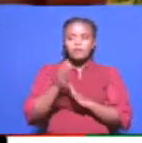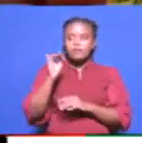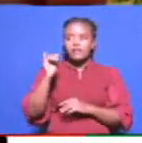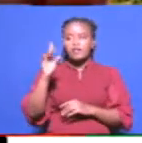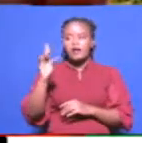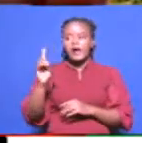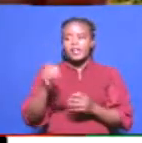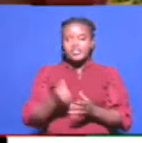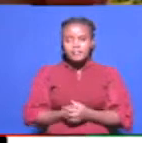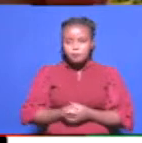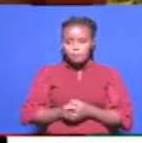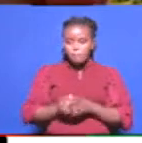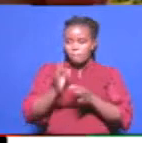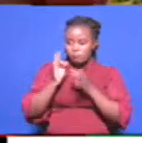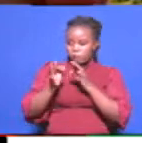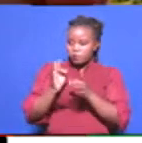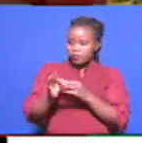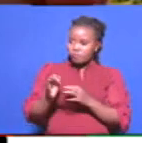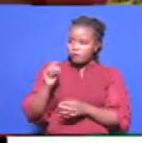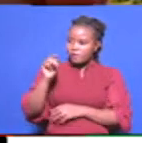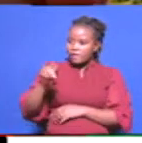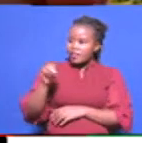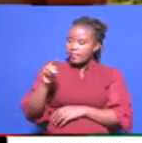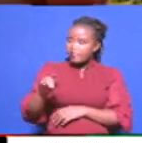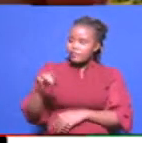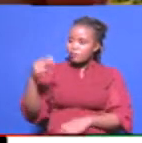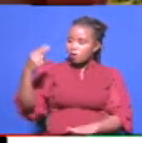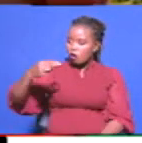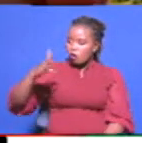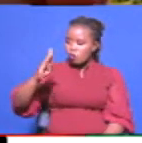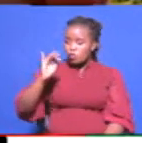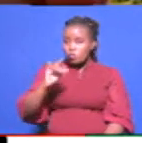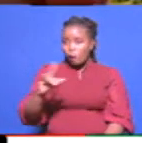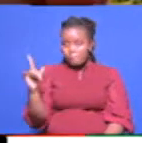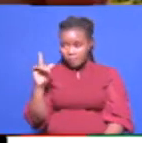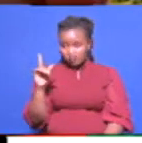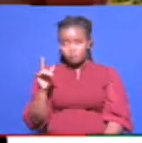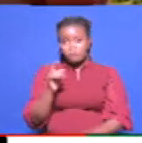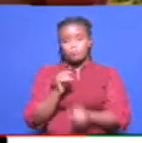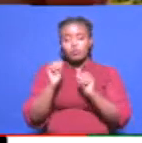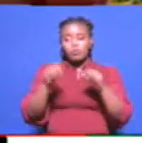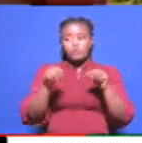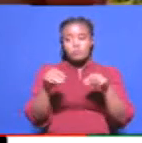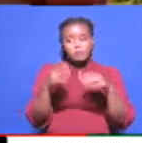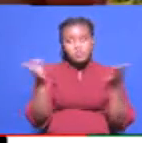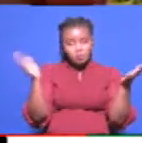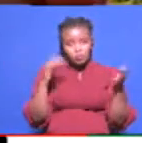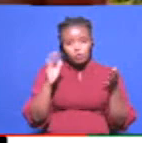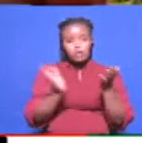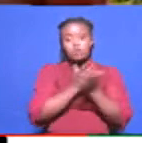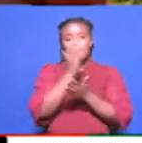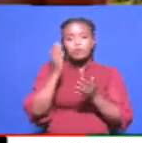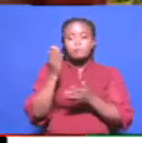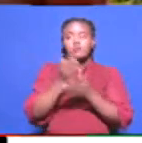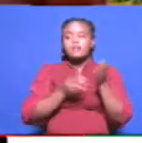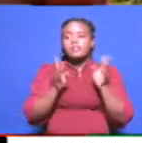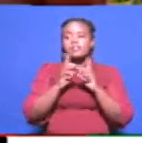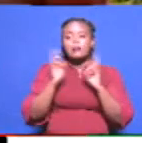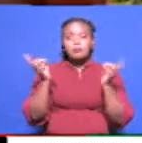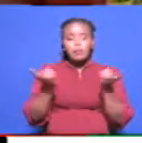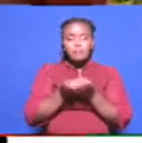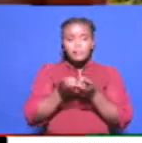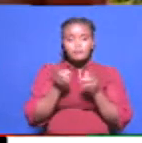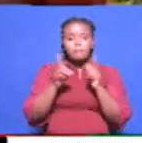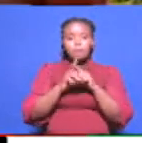Huduma bill will be able to do away with some departments and some people earning salaries, Honorable